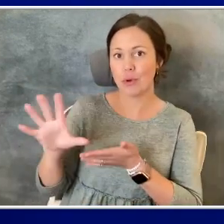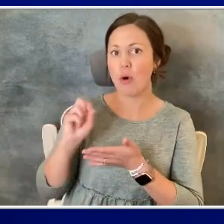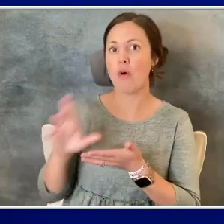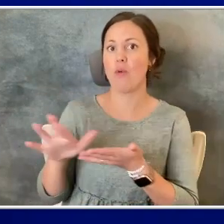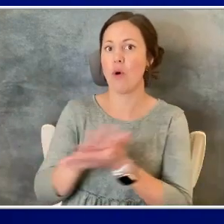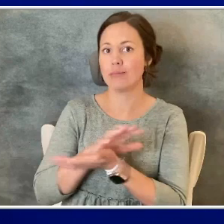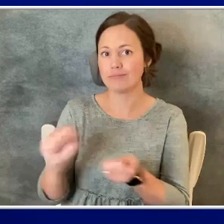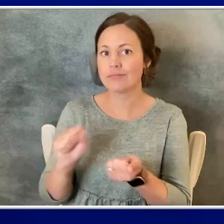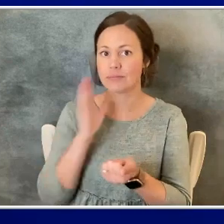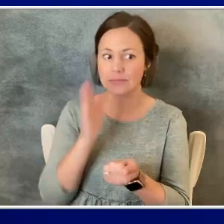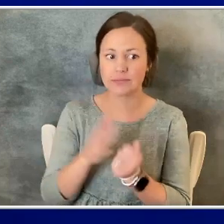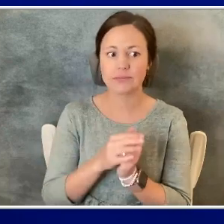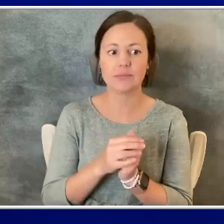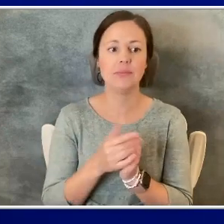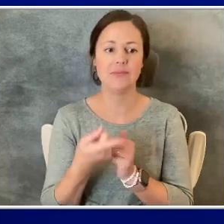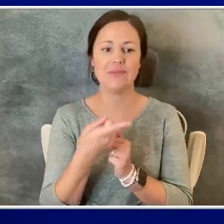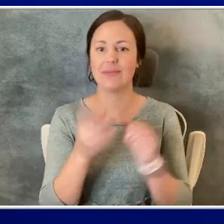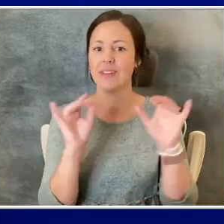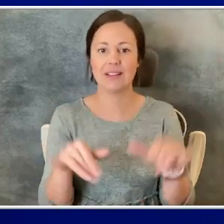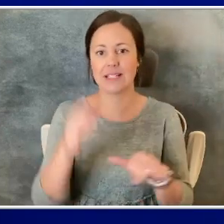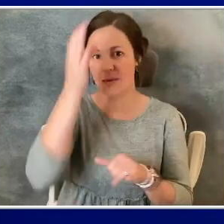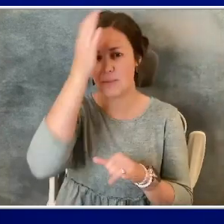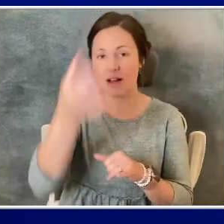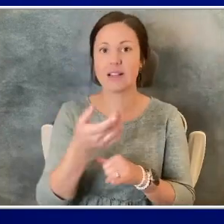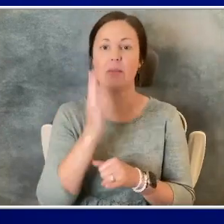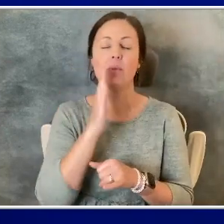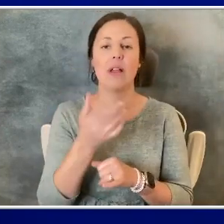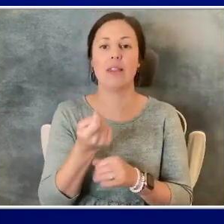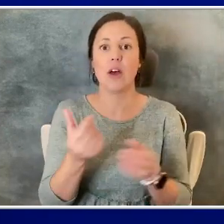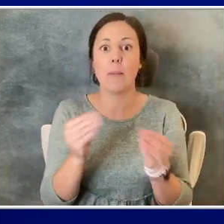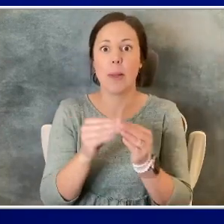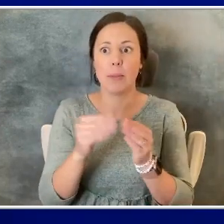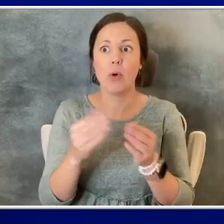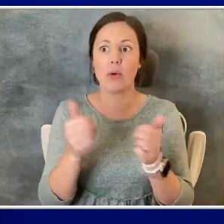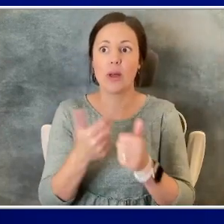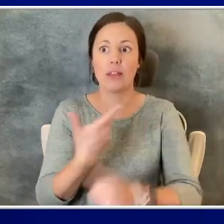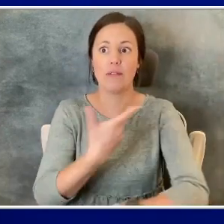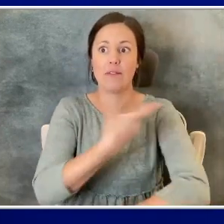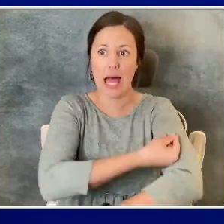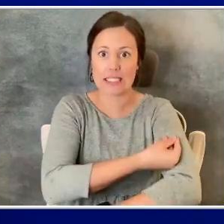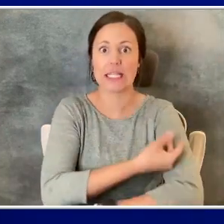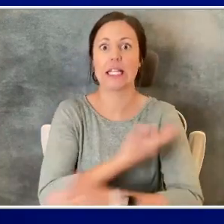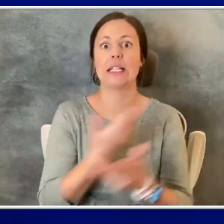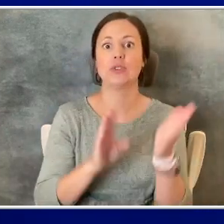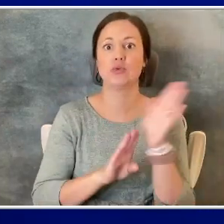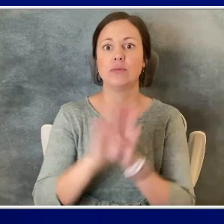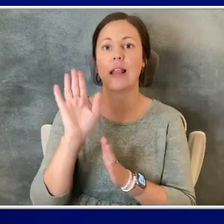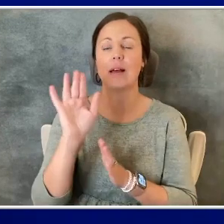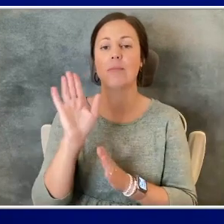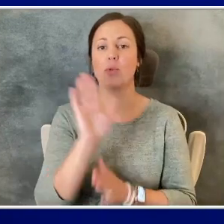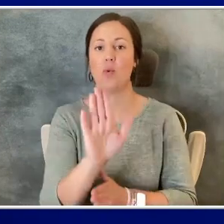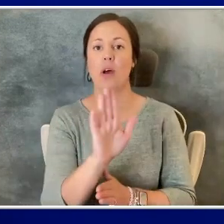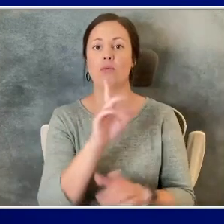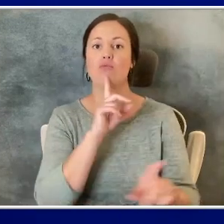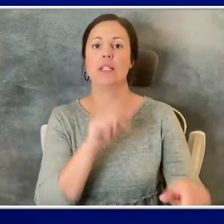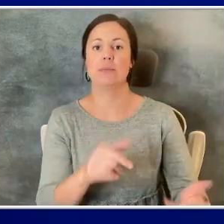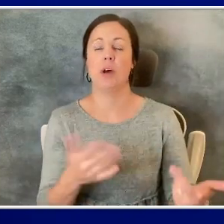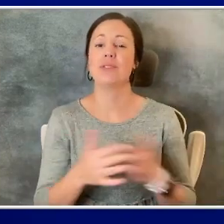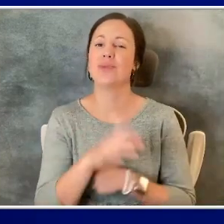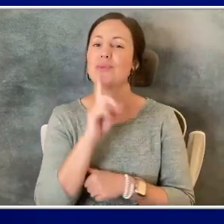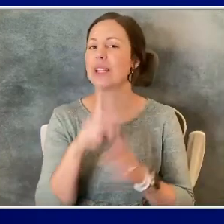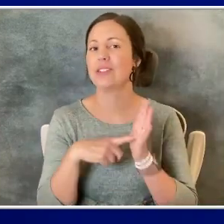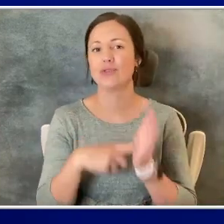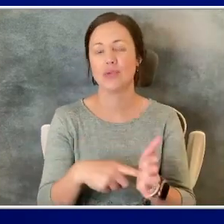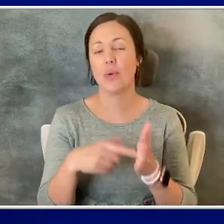more in a very specified manner through the vaccine to develop that immune response. And again, it's shown to be and proven to